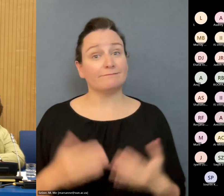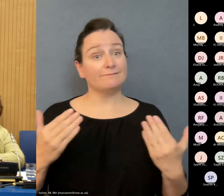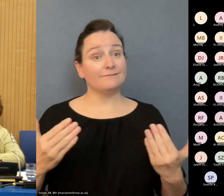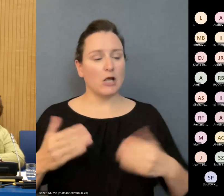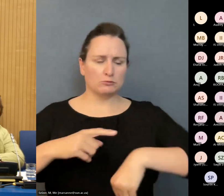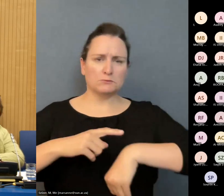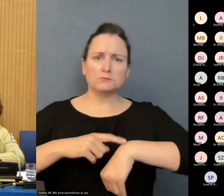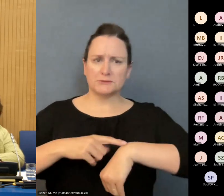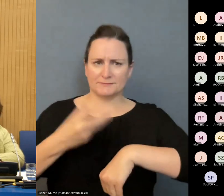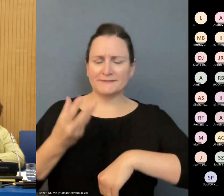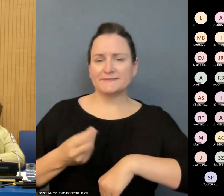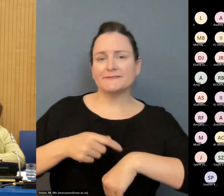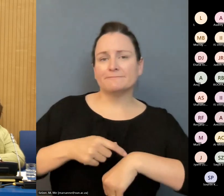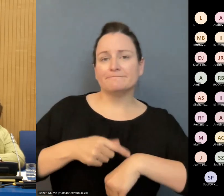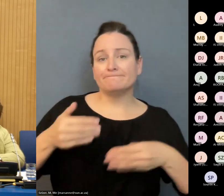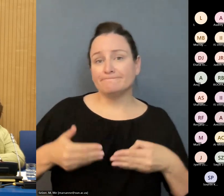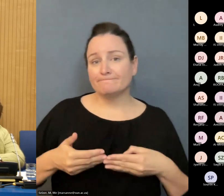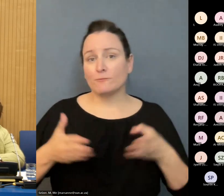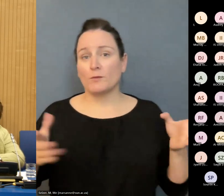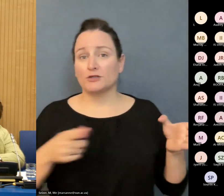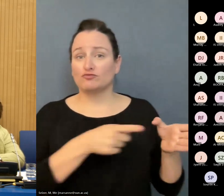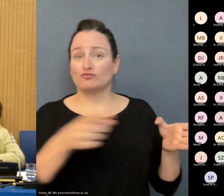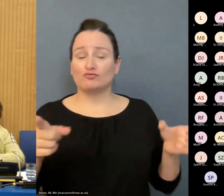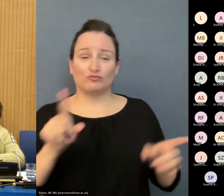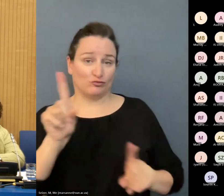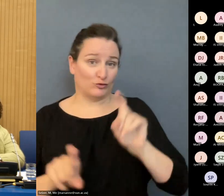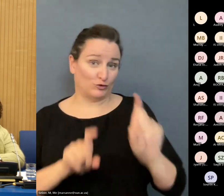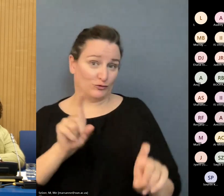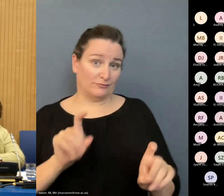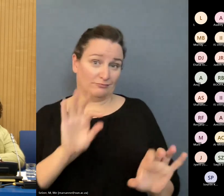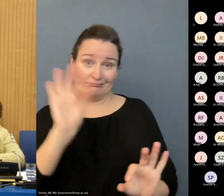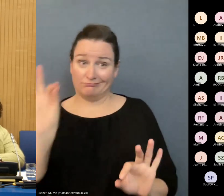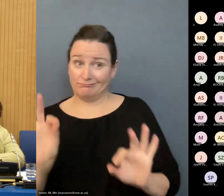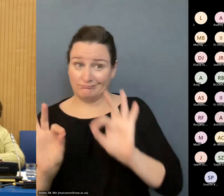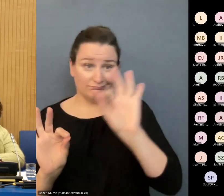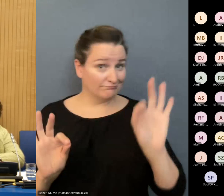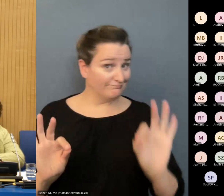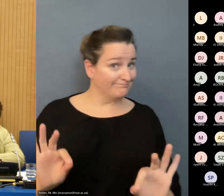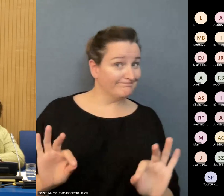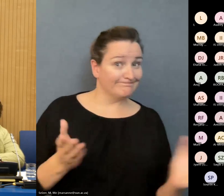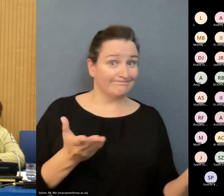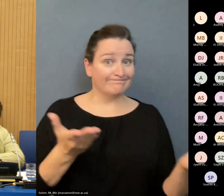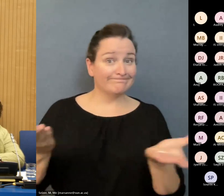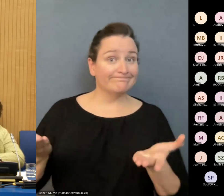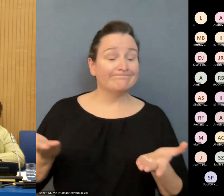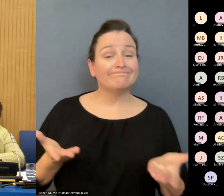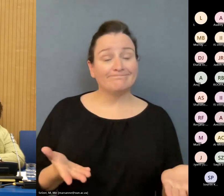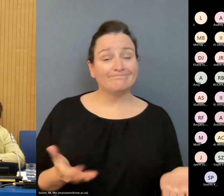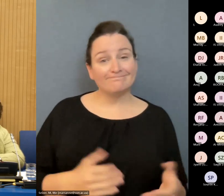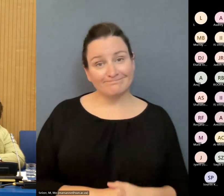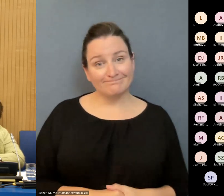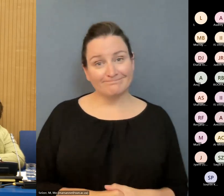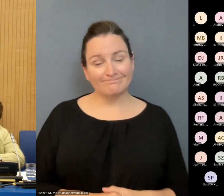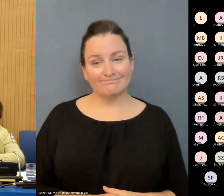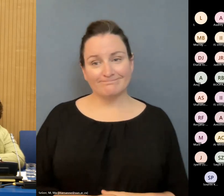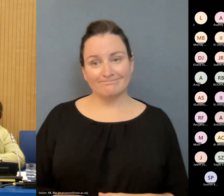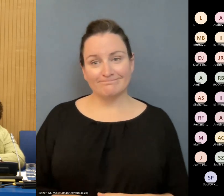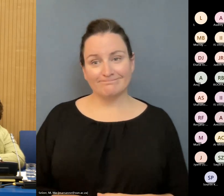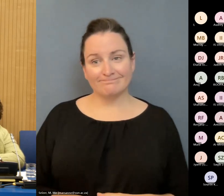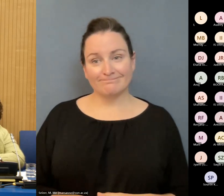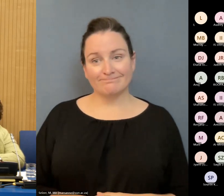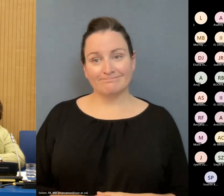to you for a couple of minutes. The audience, do you have any questions that you want to raise or remarks? Then